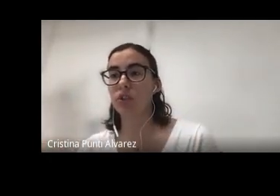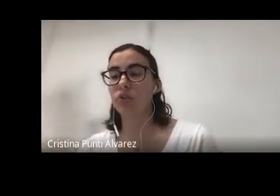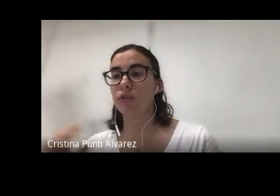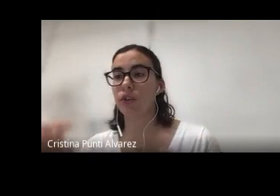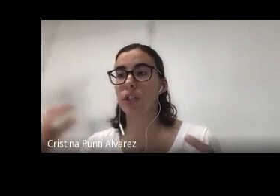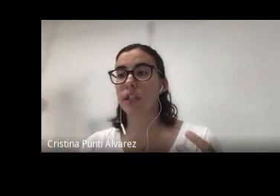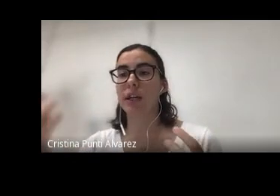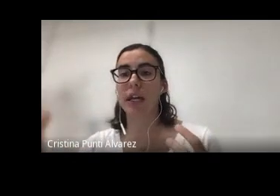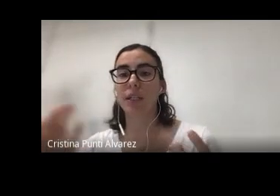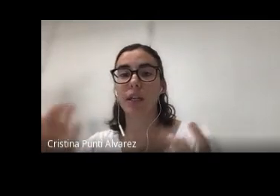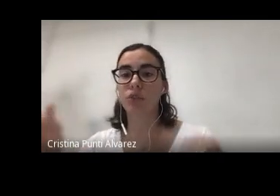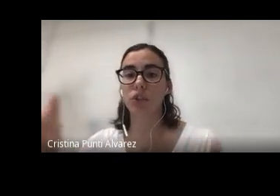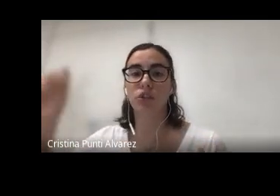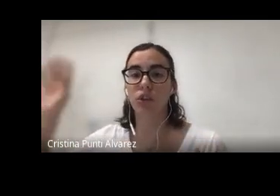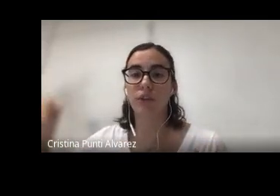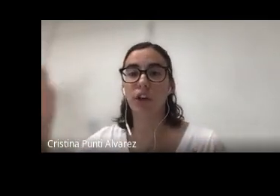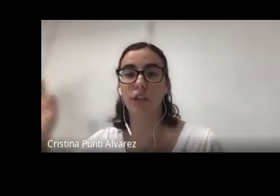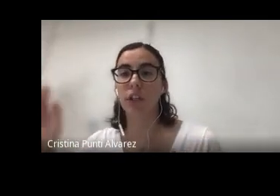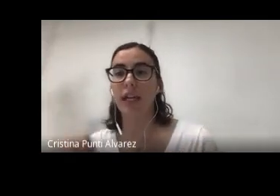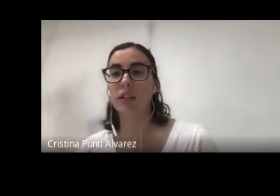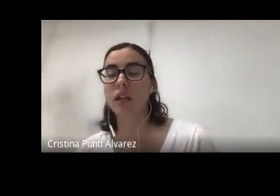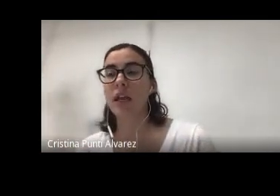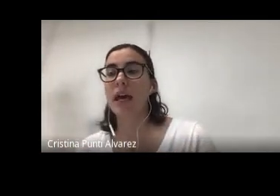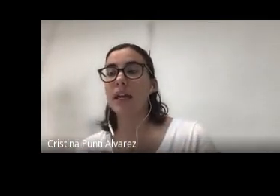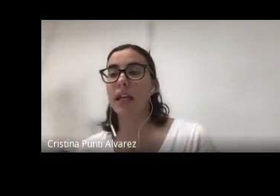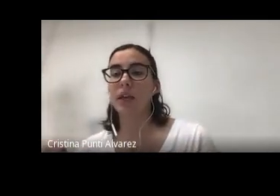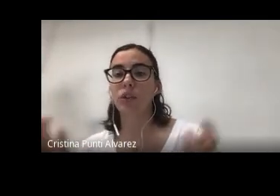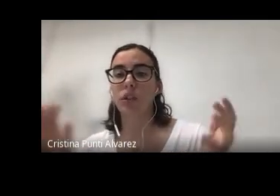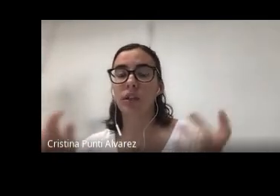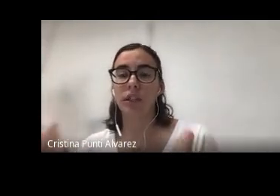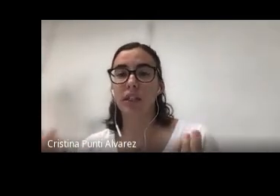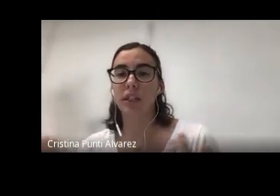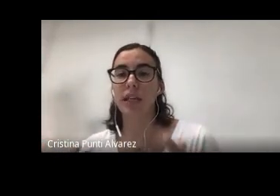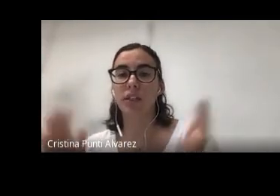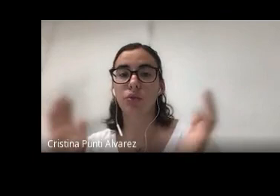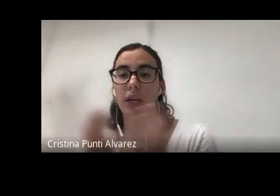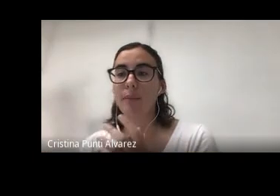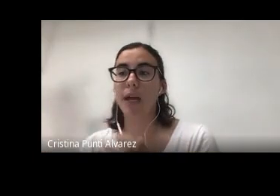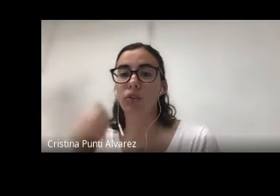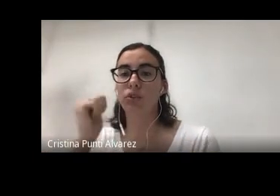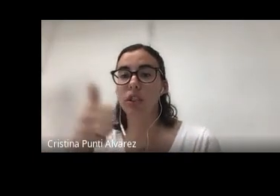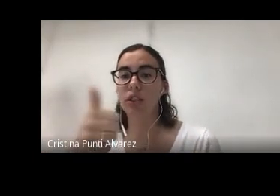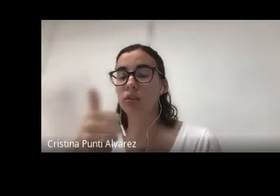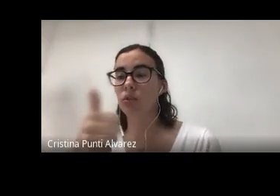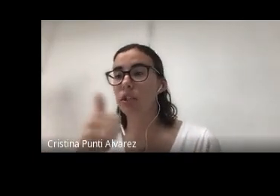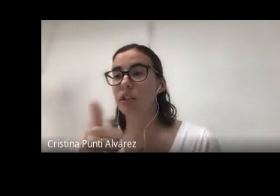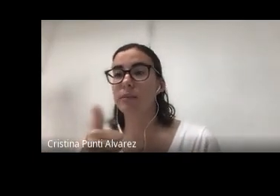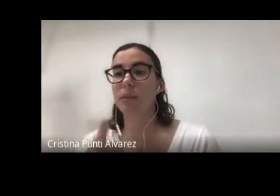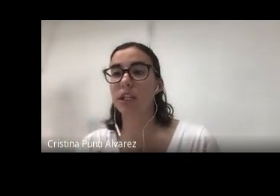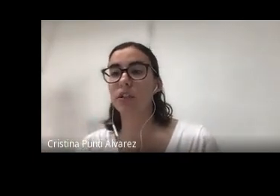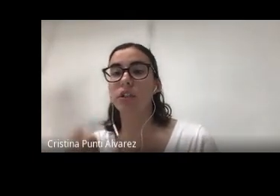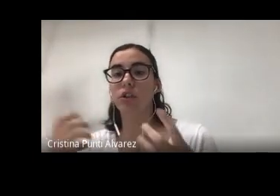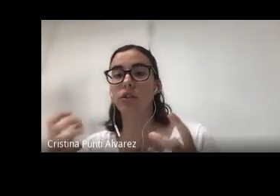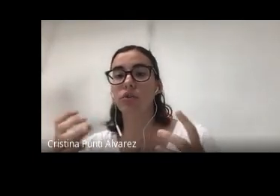synchronization cues for the external cameras. I would just turn off and on the lights. And then I would tell the signers to clap and also do this thumbs